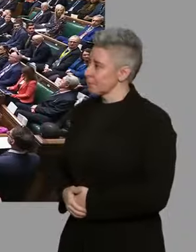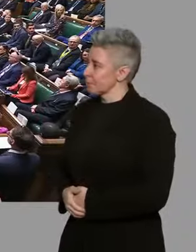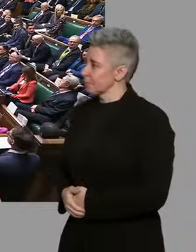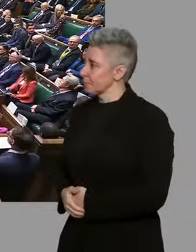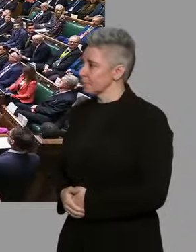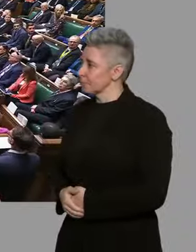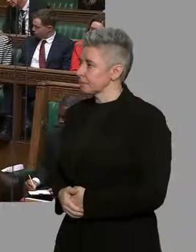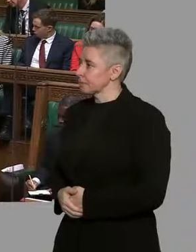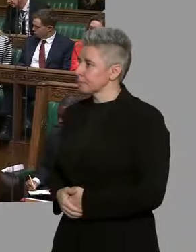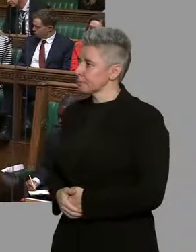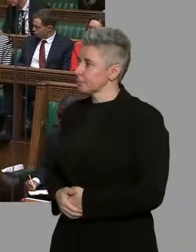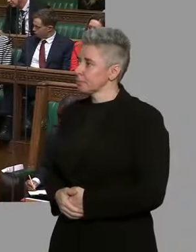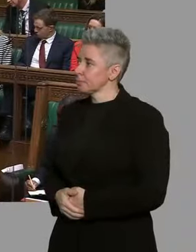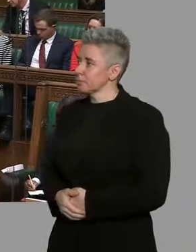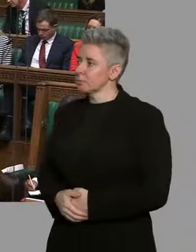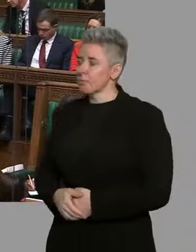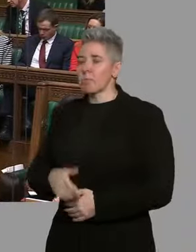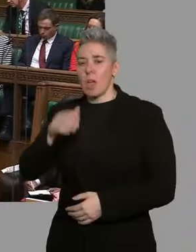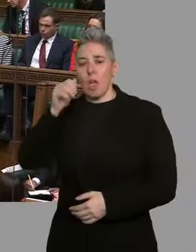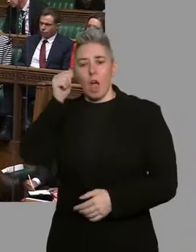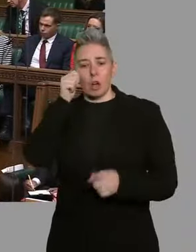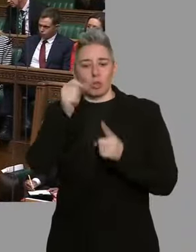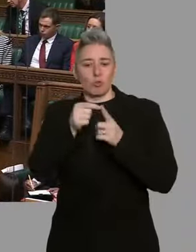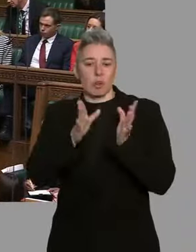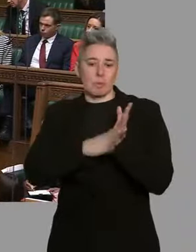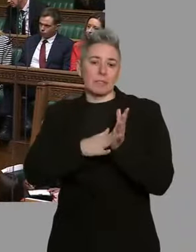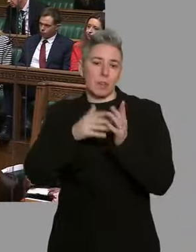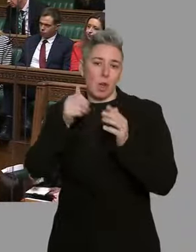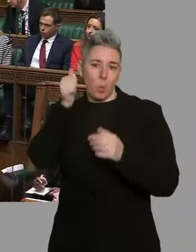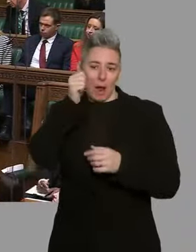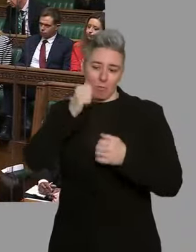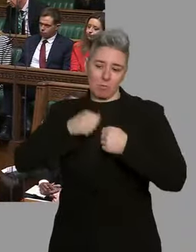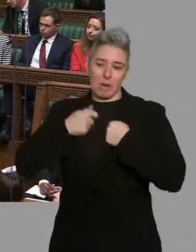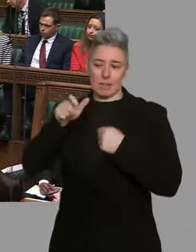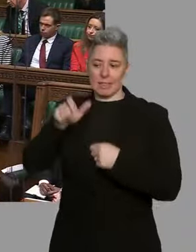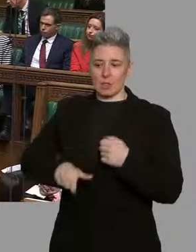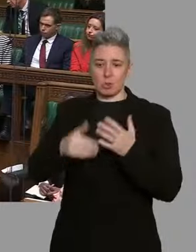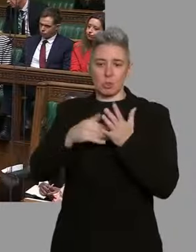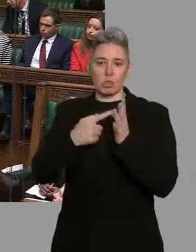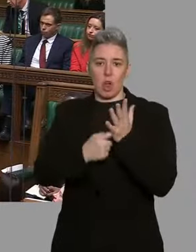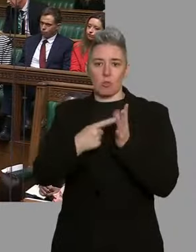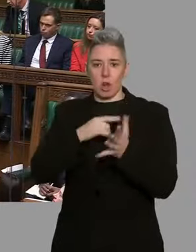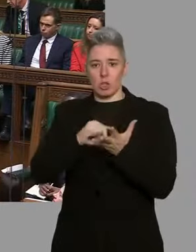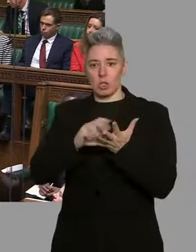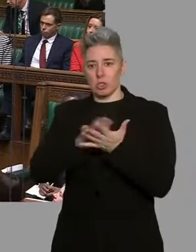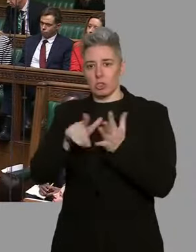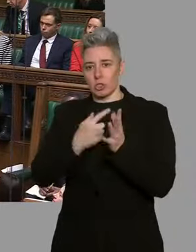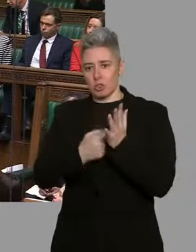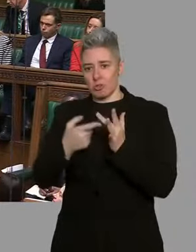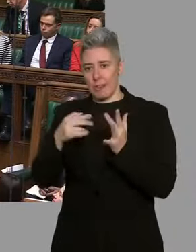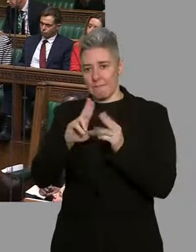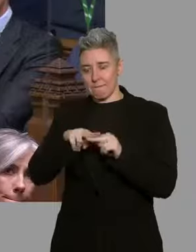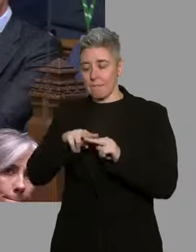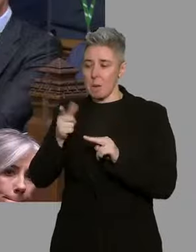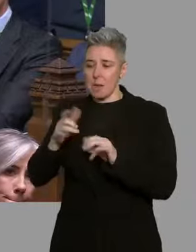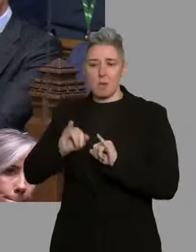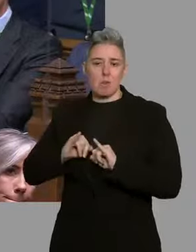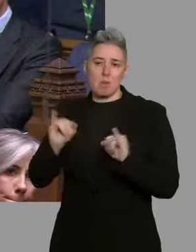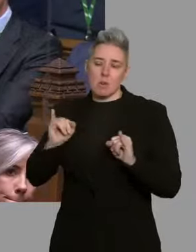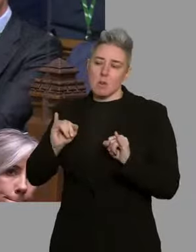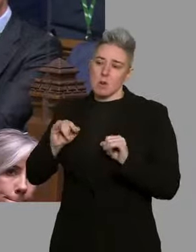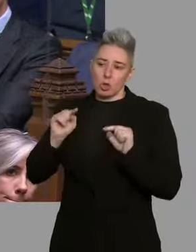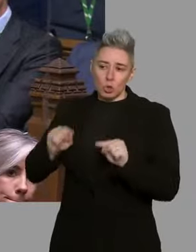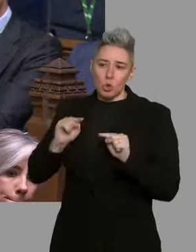Sharif, who was brutally tortured and appallingly murdered by her father and her stepmother. I want Zara's